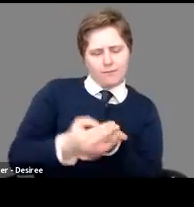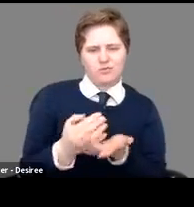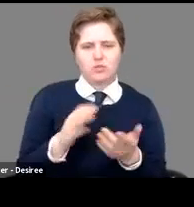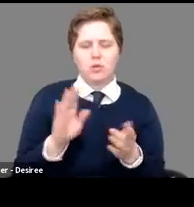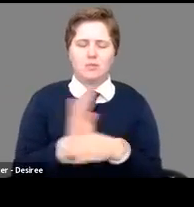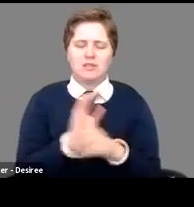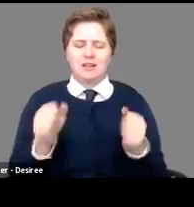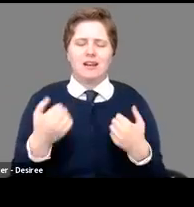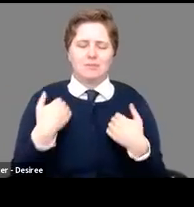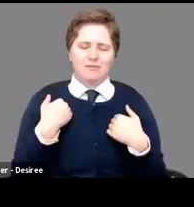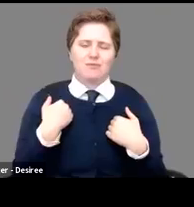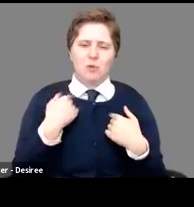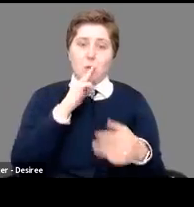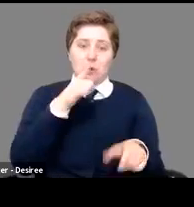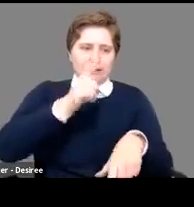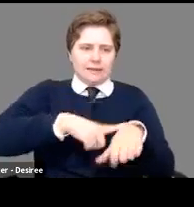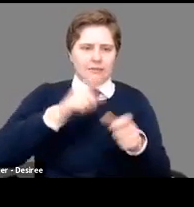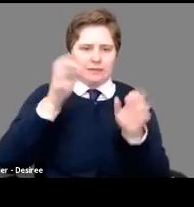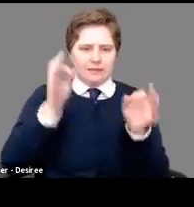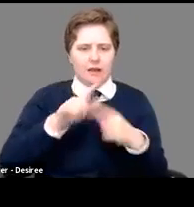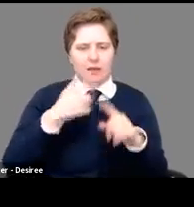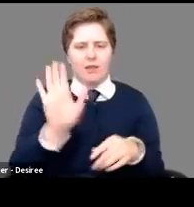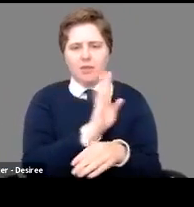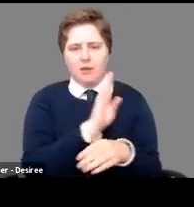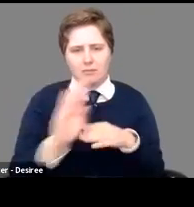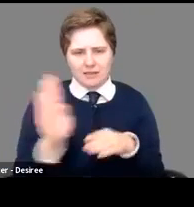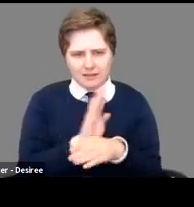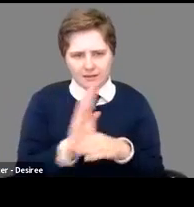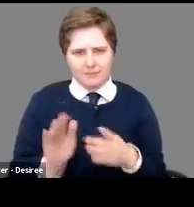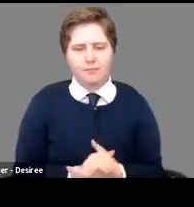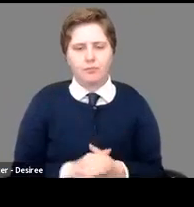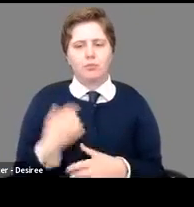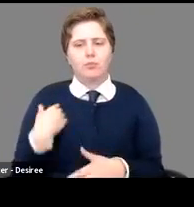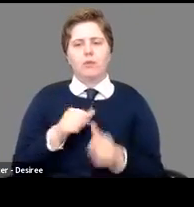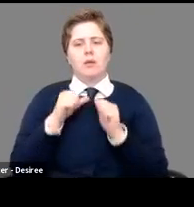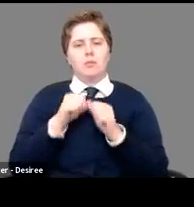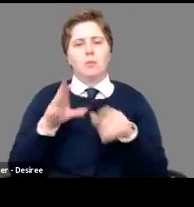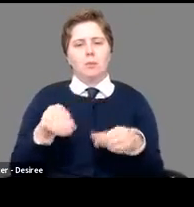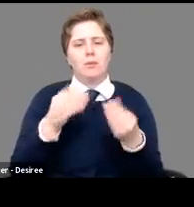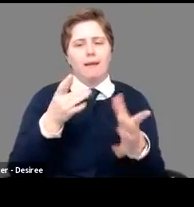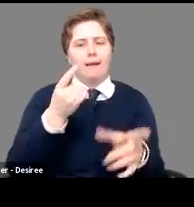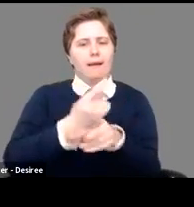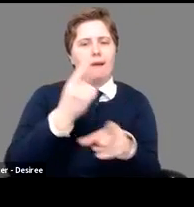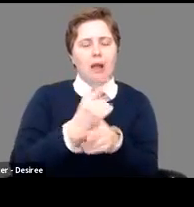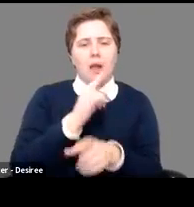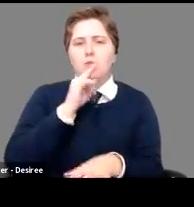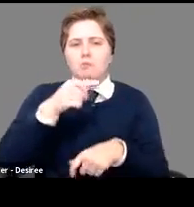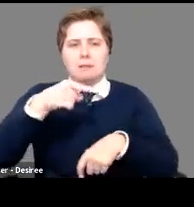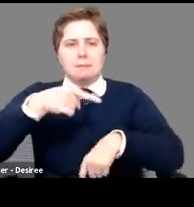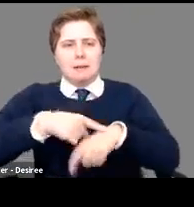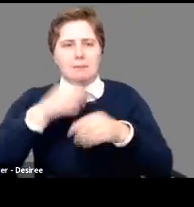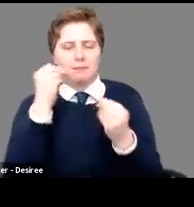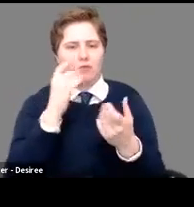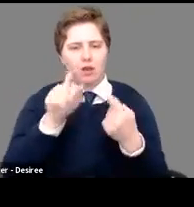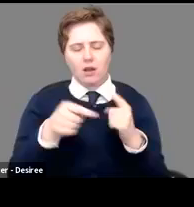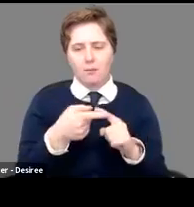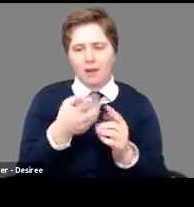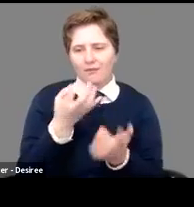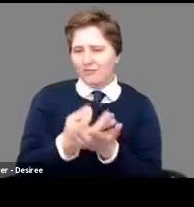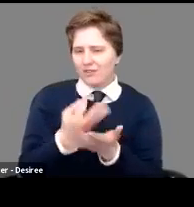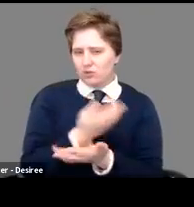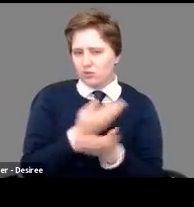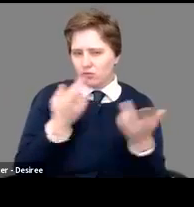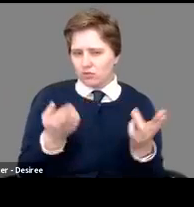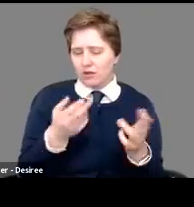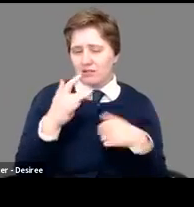real-time decisions about their business. We'll continue to provide accurate and real-time information about financial resources